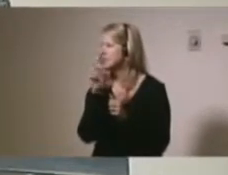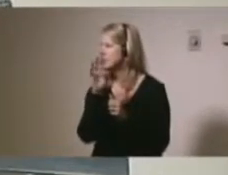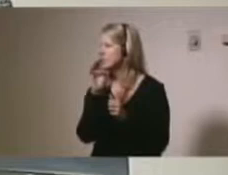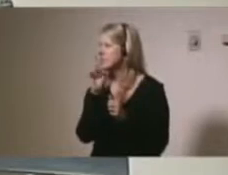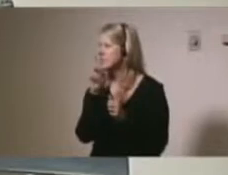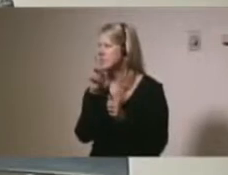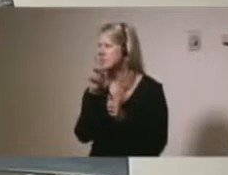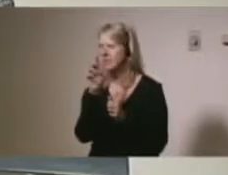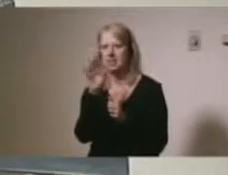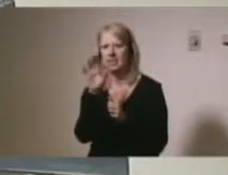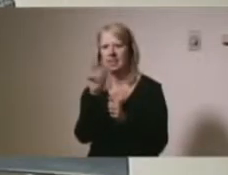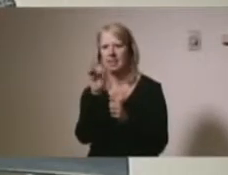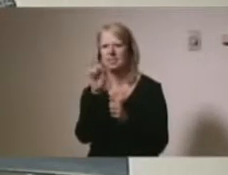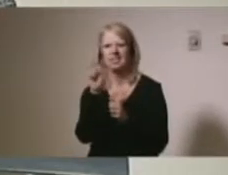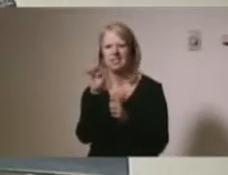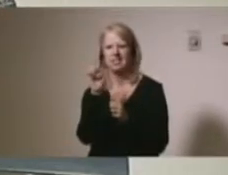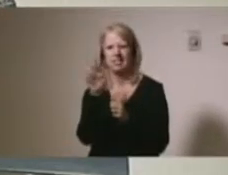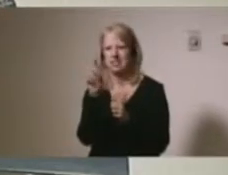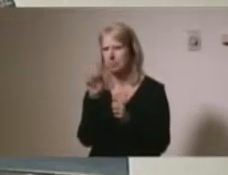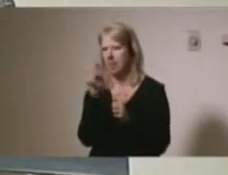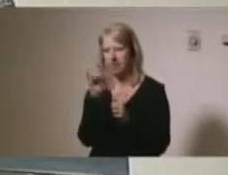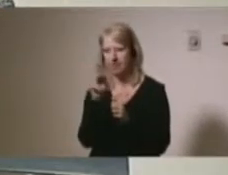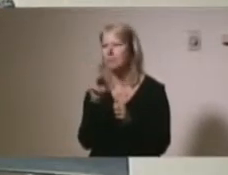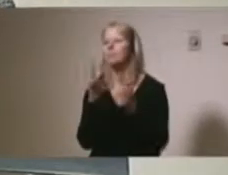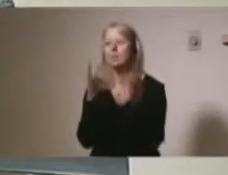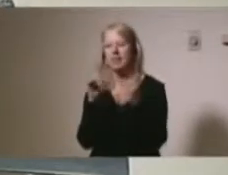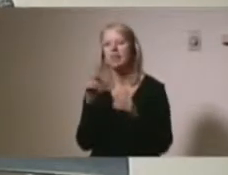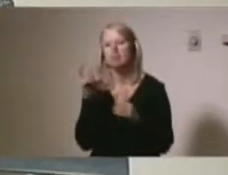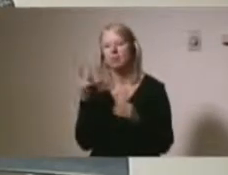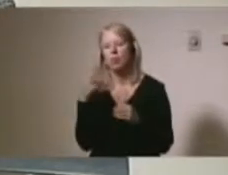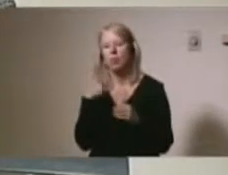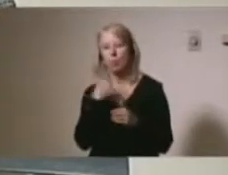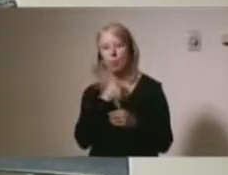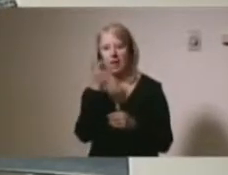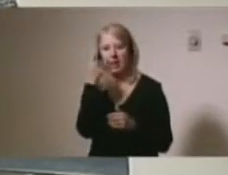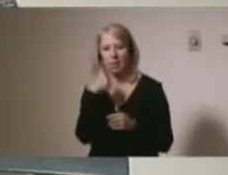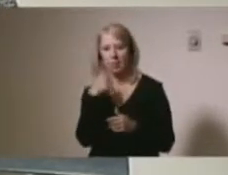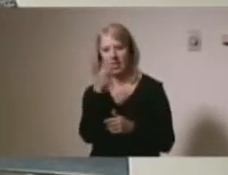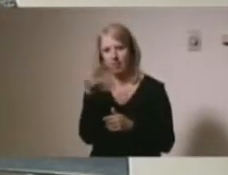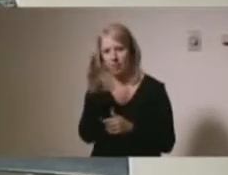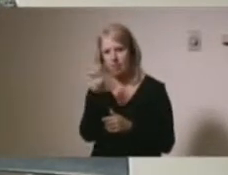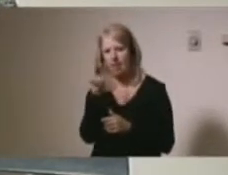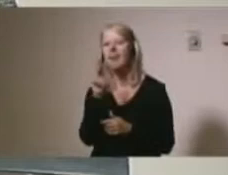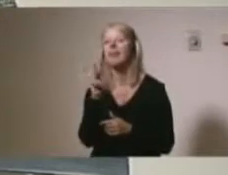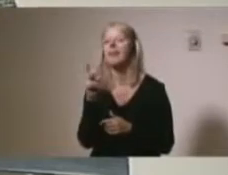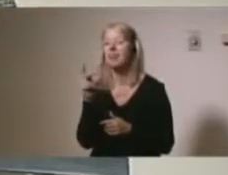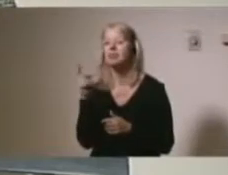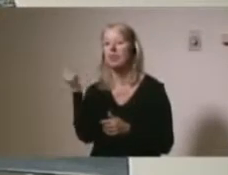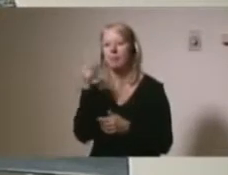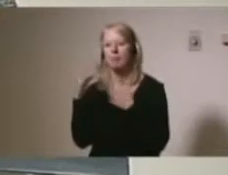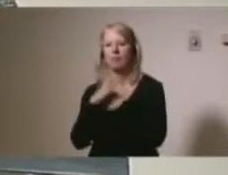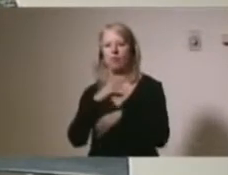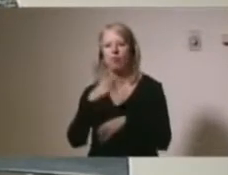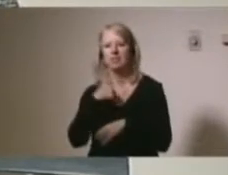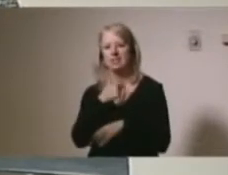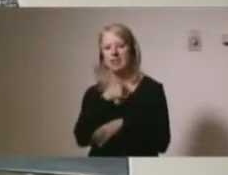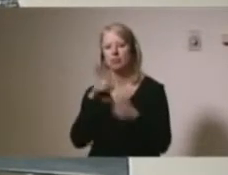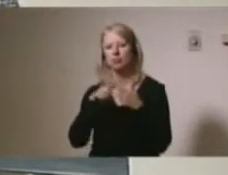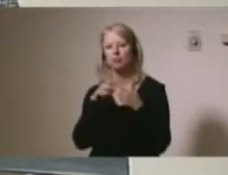microcredit loans. Since we are a state bank, the state has forced us to